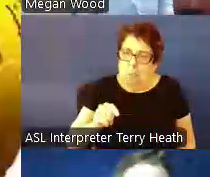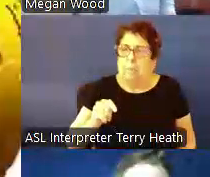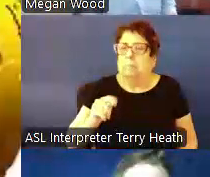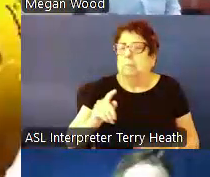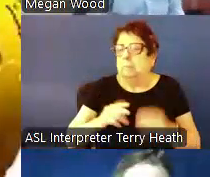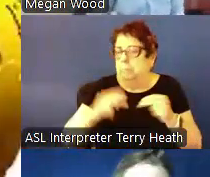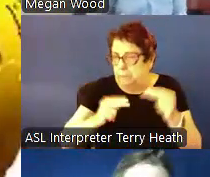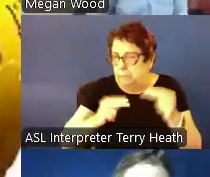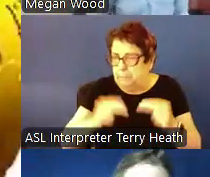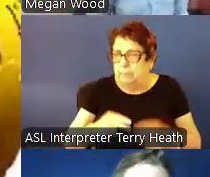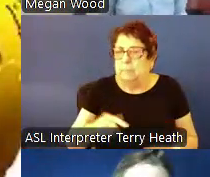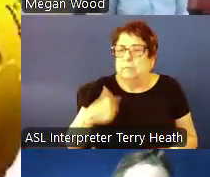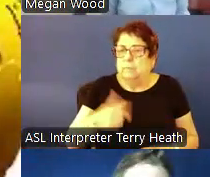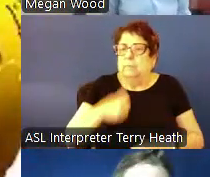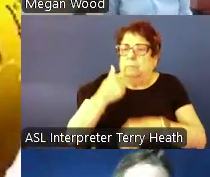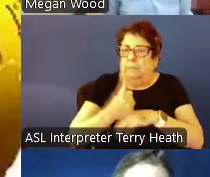senior building